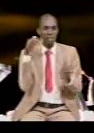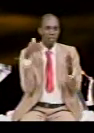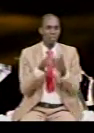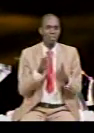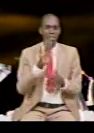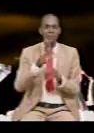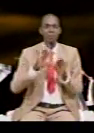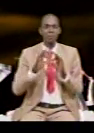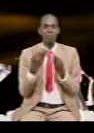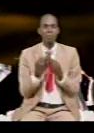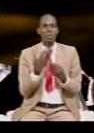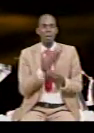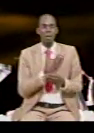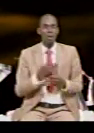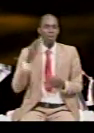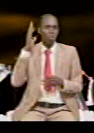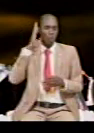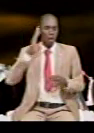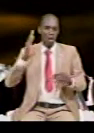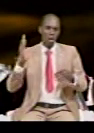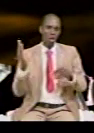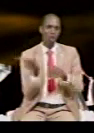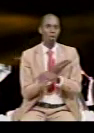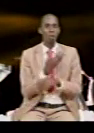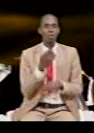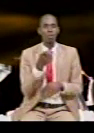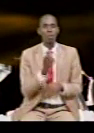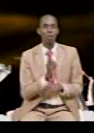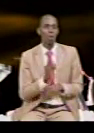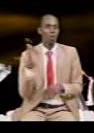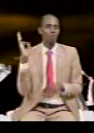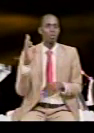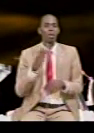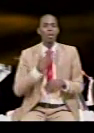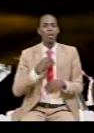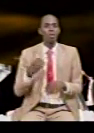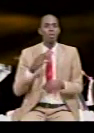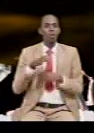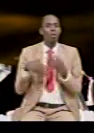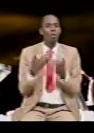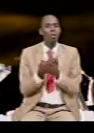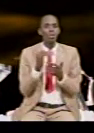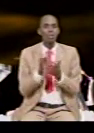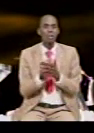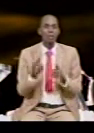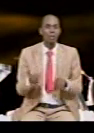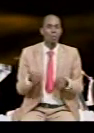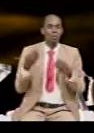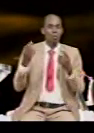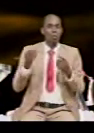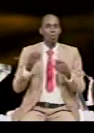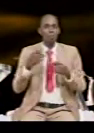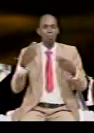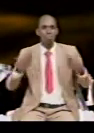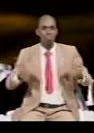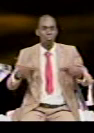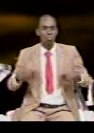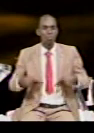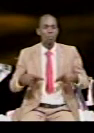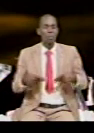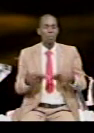and will cut him off, and all that go a whoring after